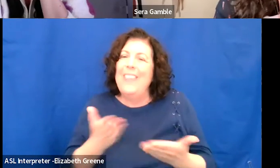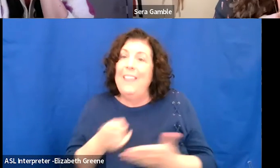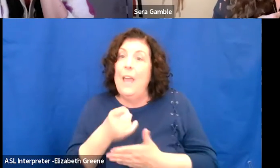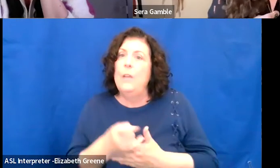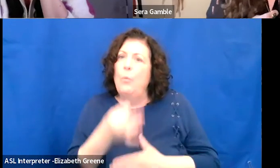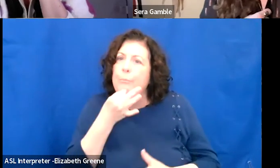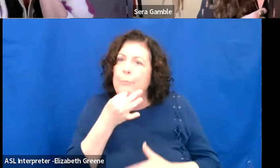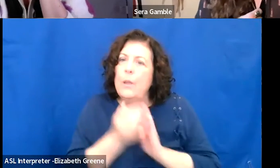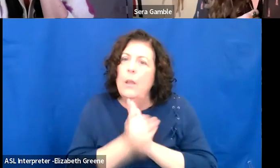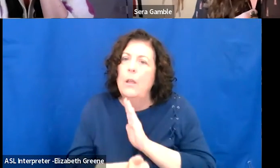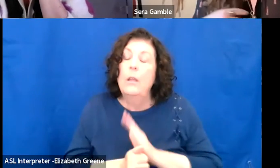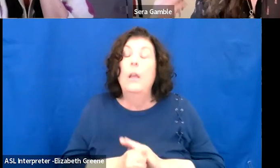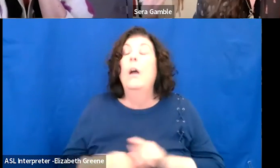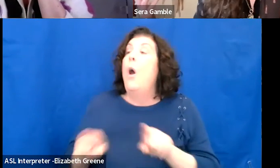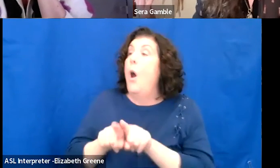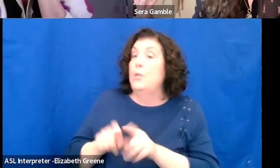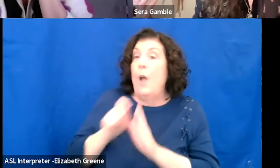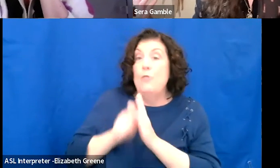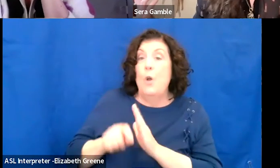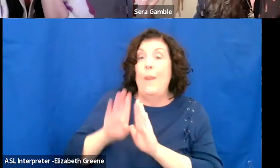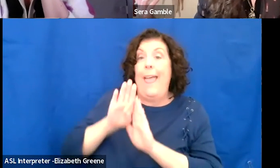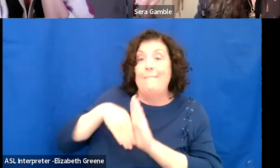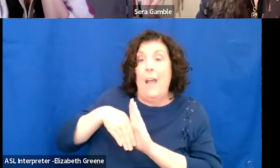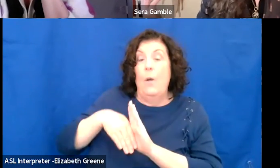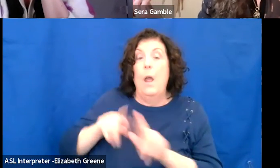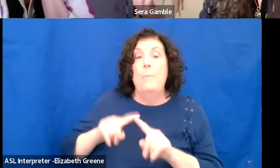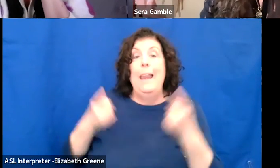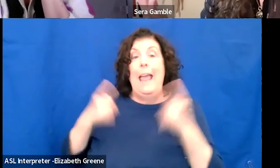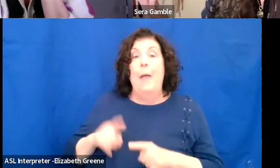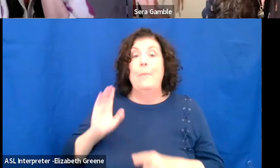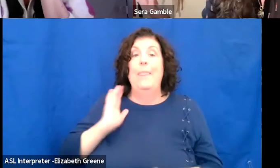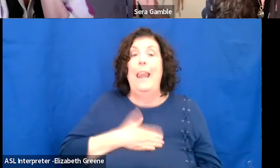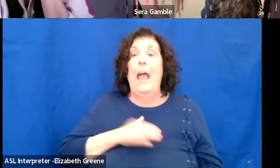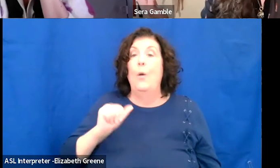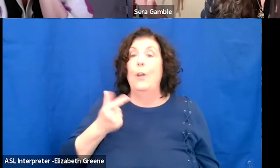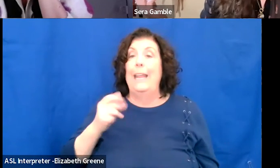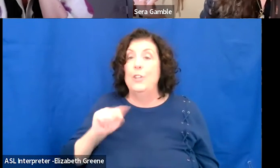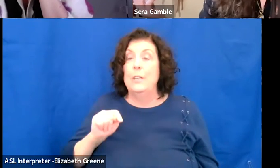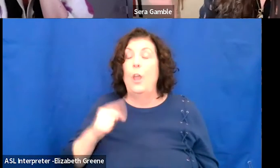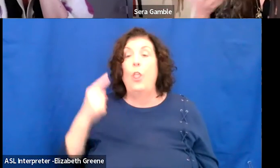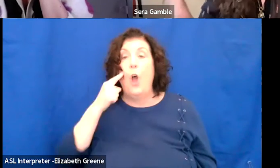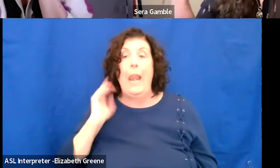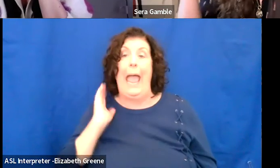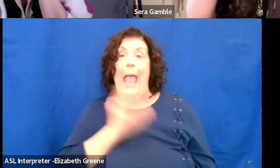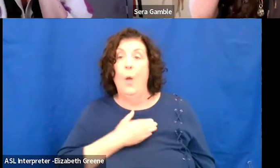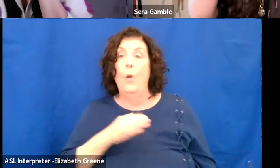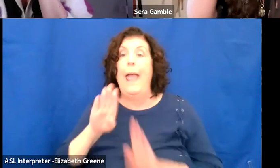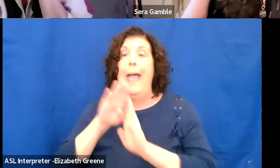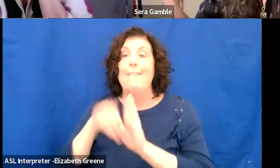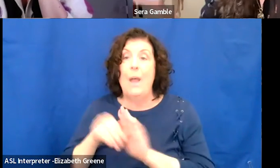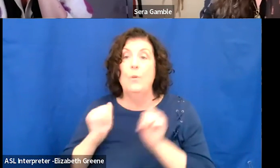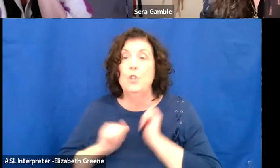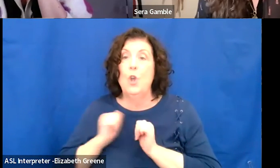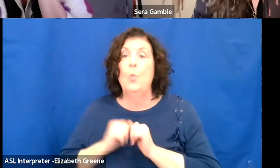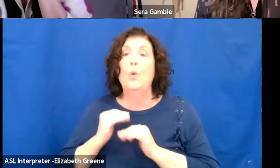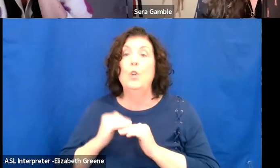You know, we also wrote half hours. Like it just so happens that our agent thought our half hour was too crazy to send out. And so that was the